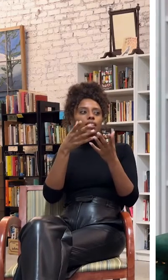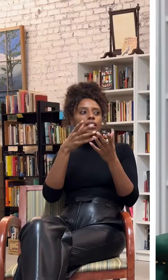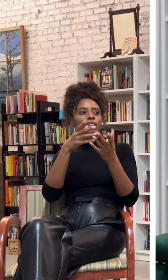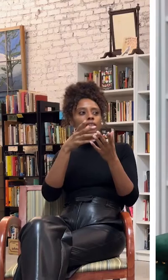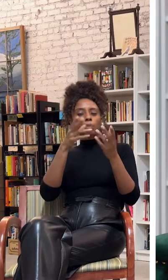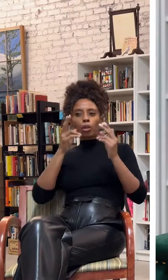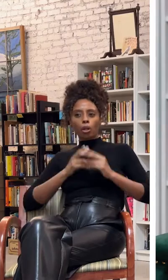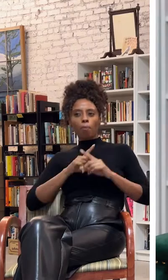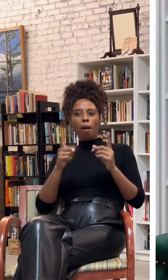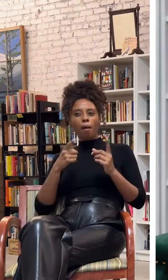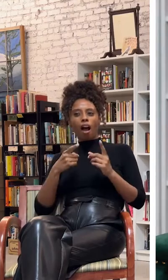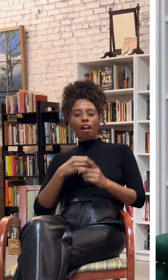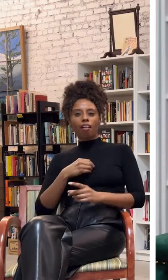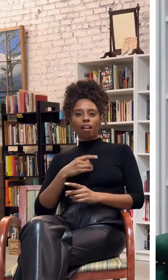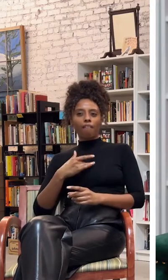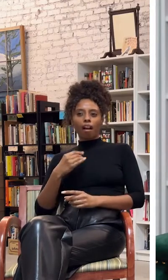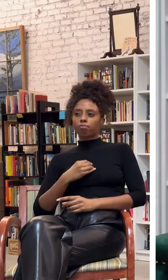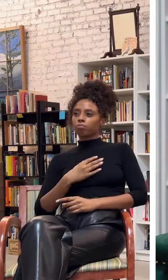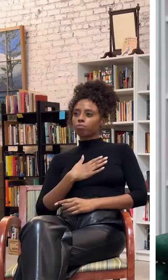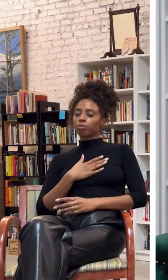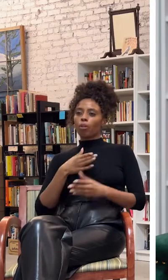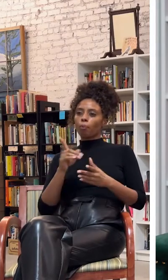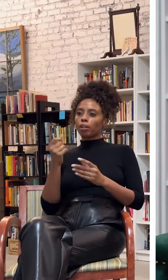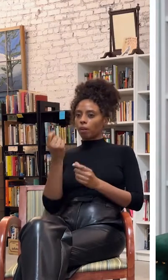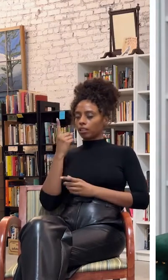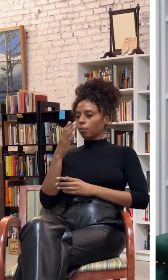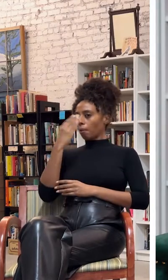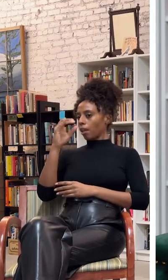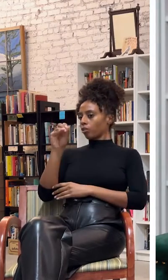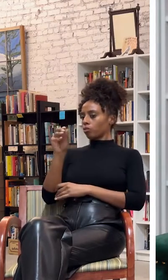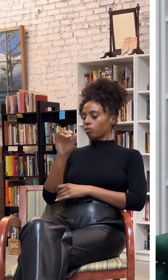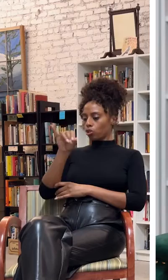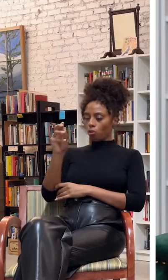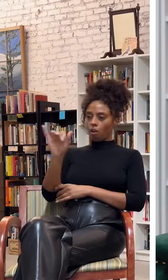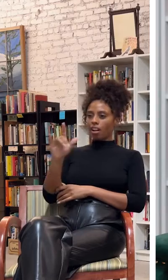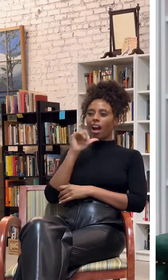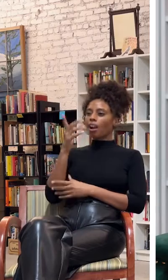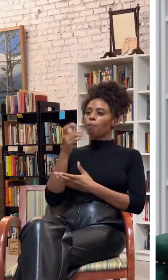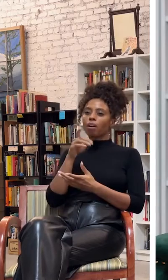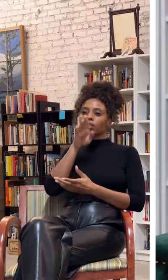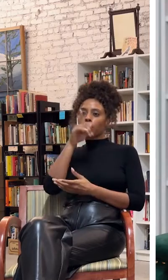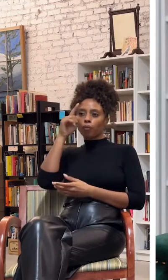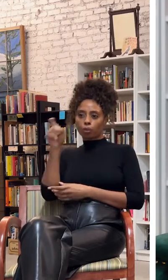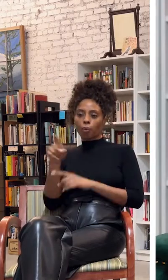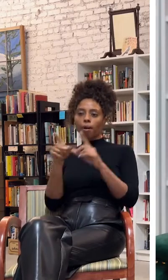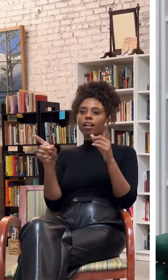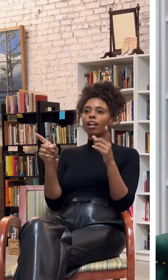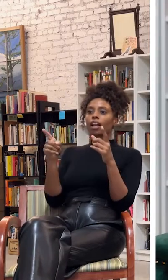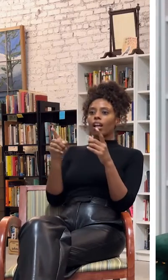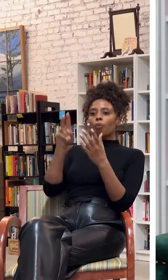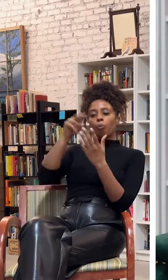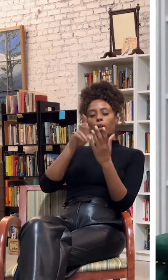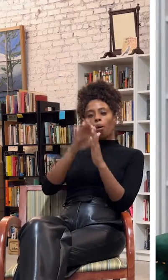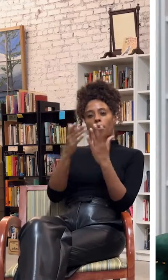I resonated with the way that you understand what Black joy is, because I don't want to put words in your mouth, but to me, in reading